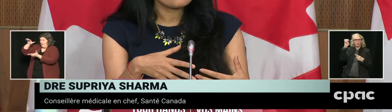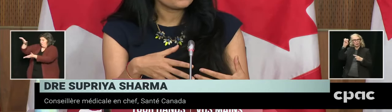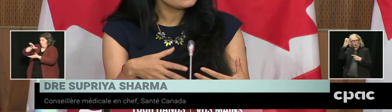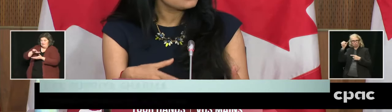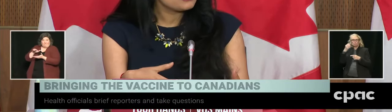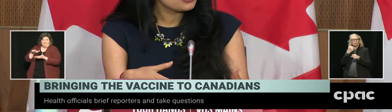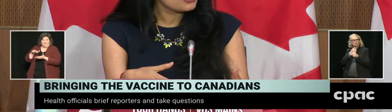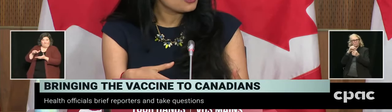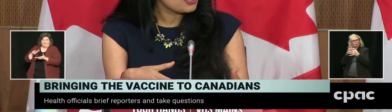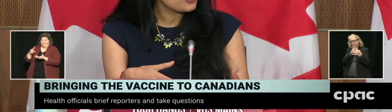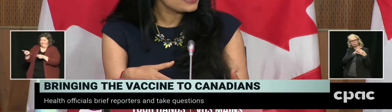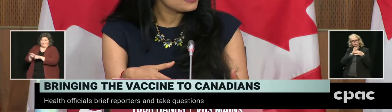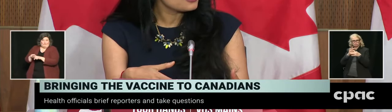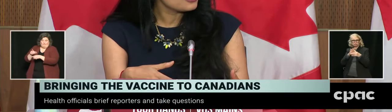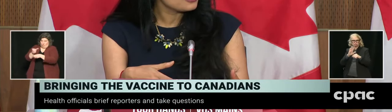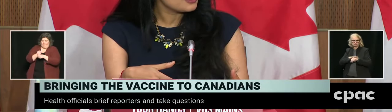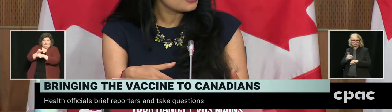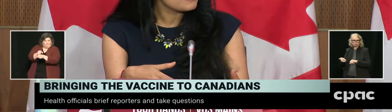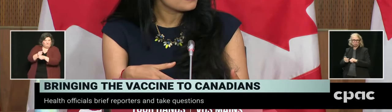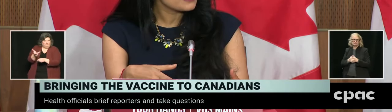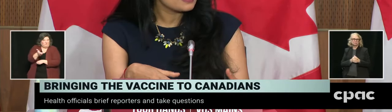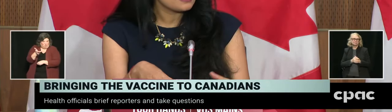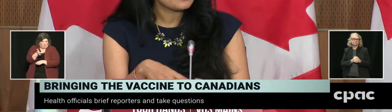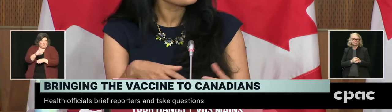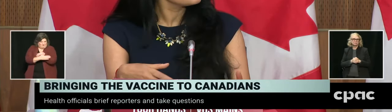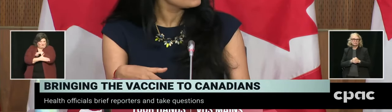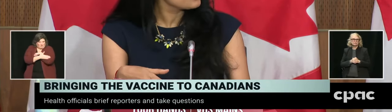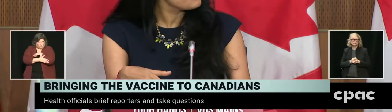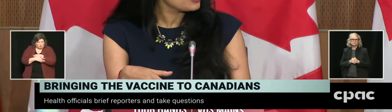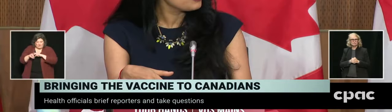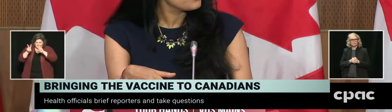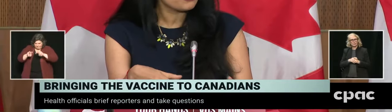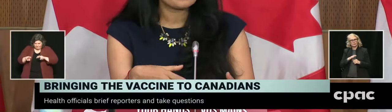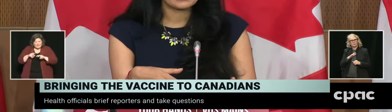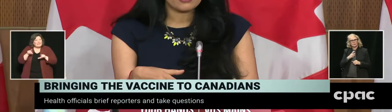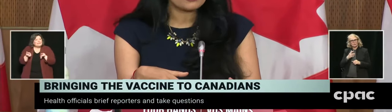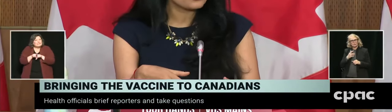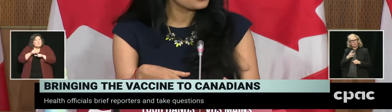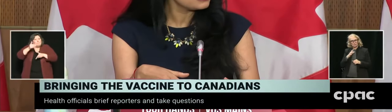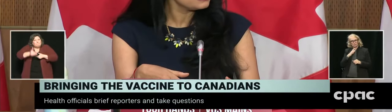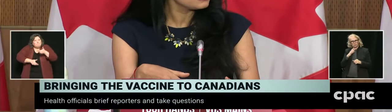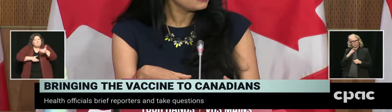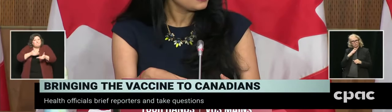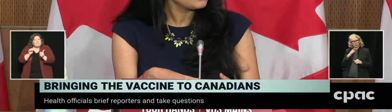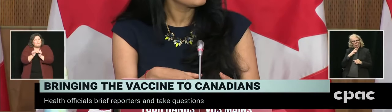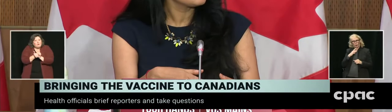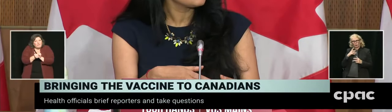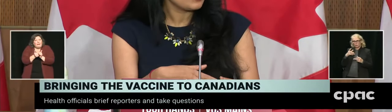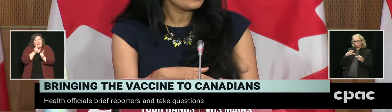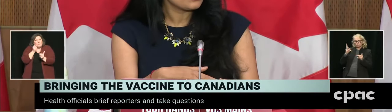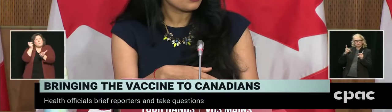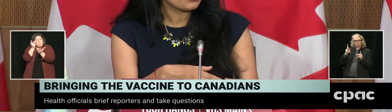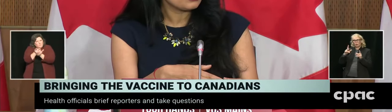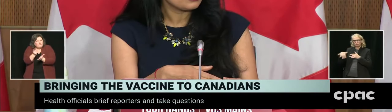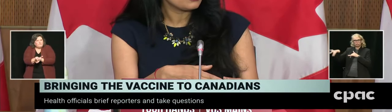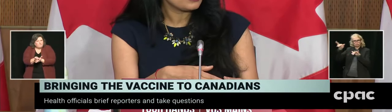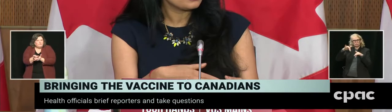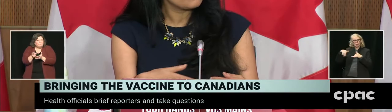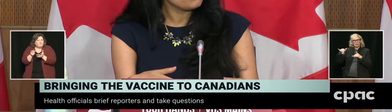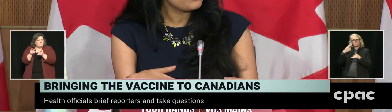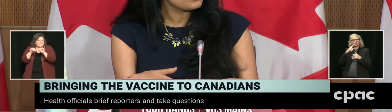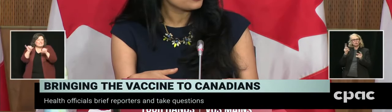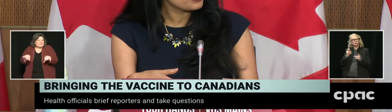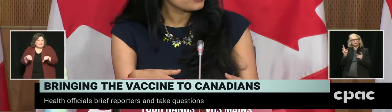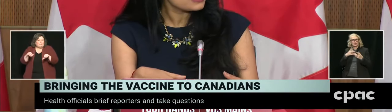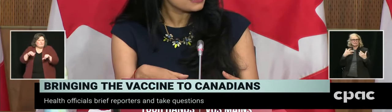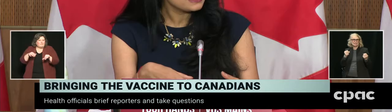We have very similar authorization pathways that are available for public health emergencies, and the way that